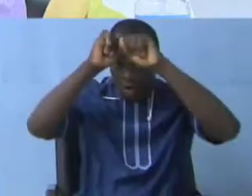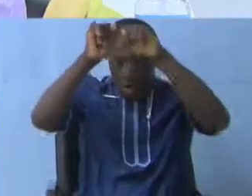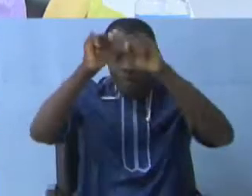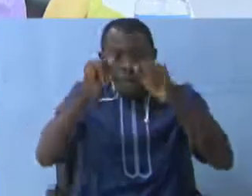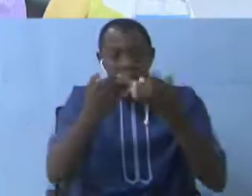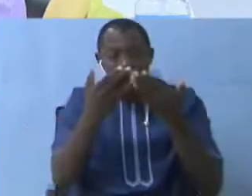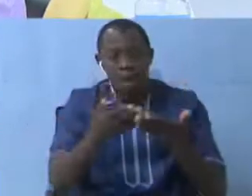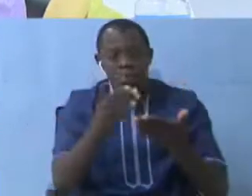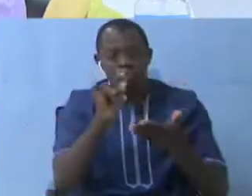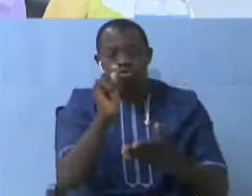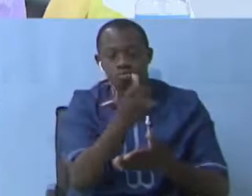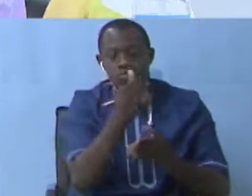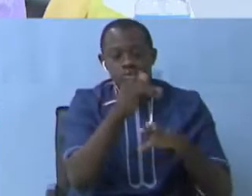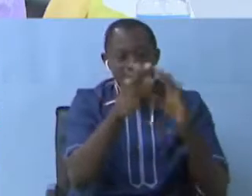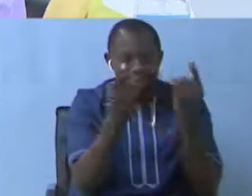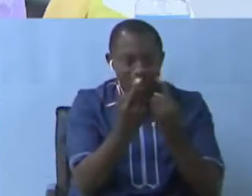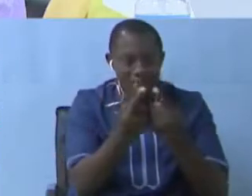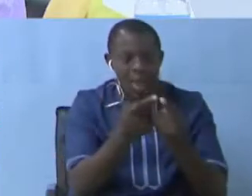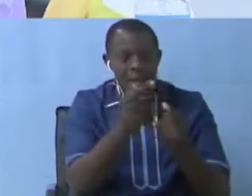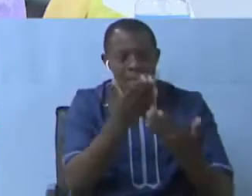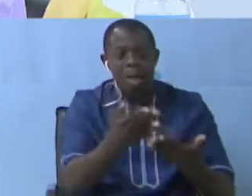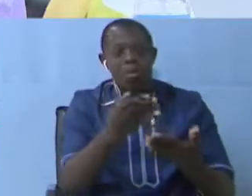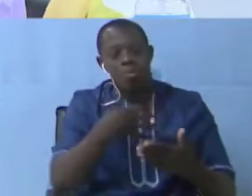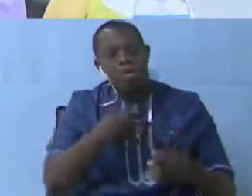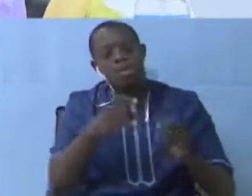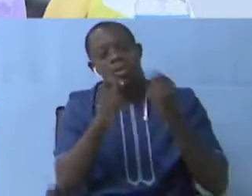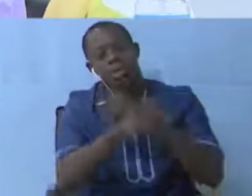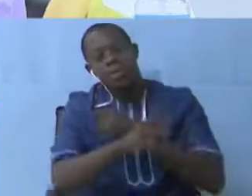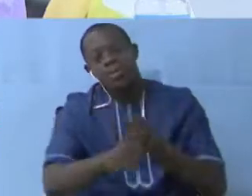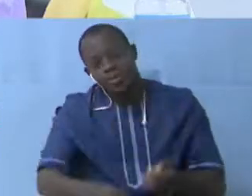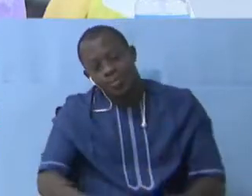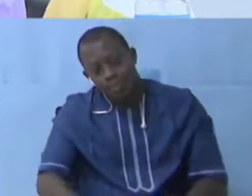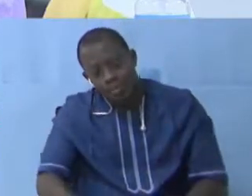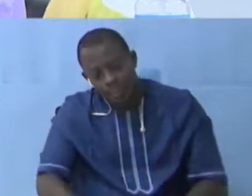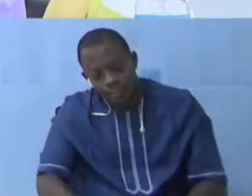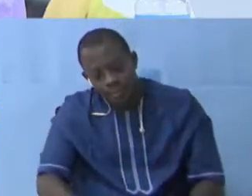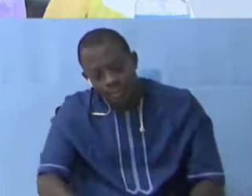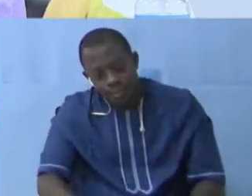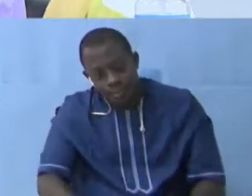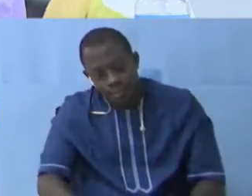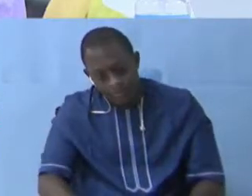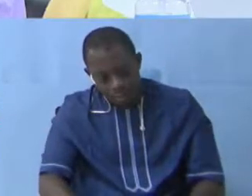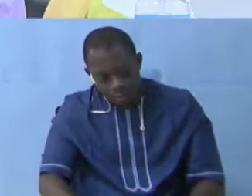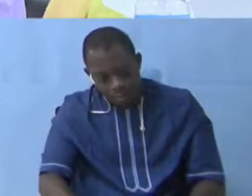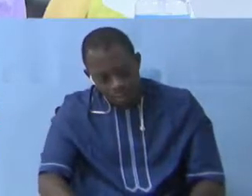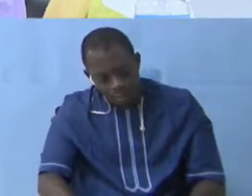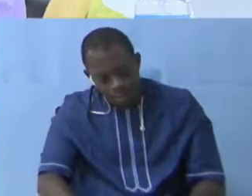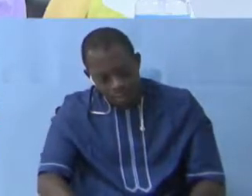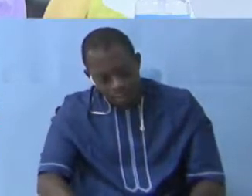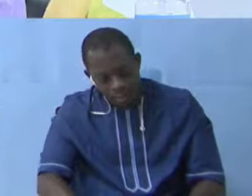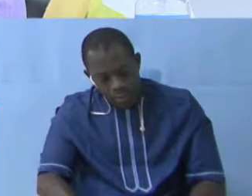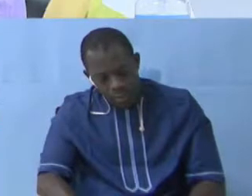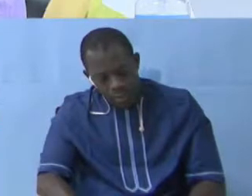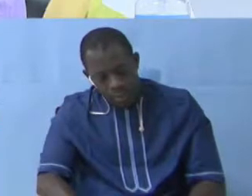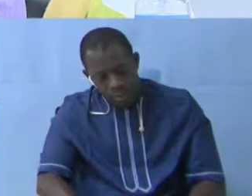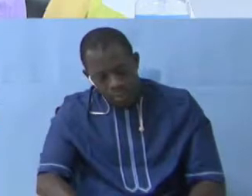daal ba wécceeku am ci diggante nguur gu métti googu ak amaat beneen nguur gu ees.